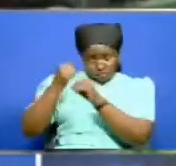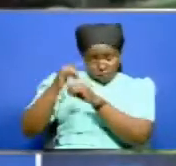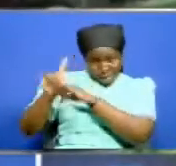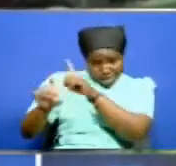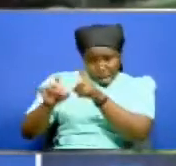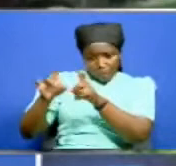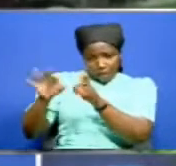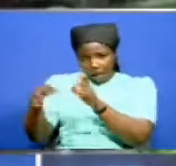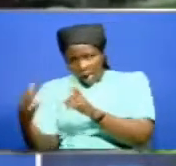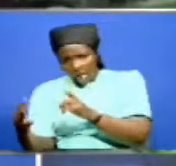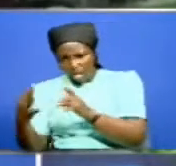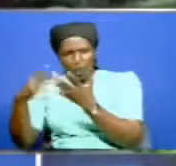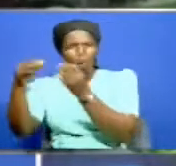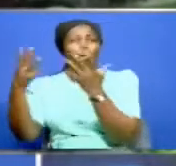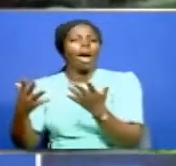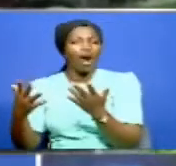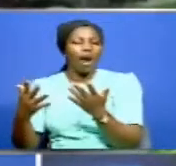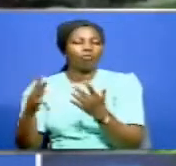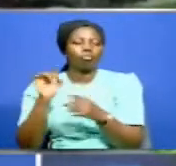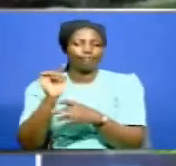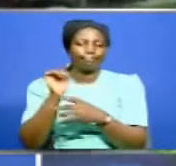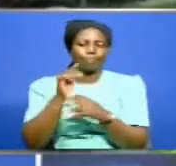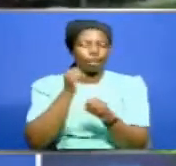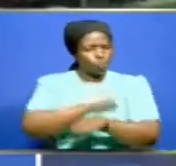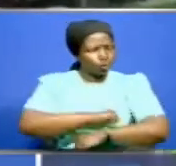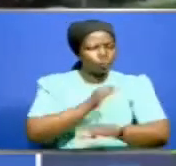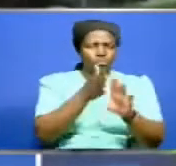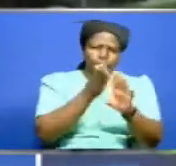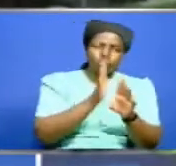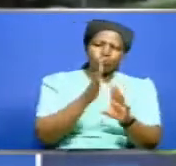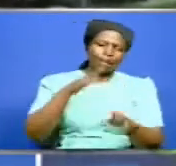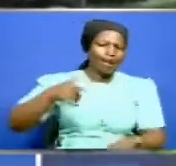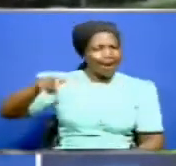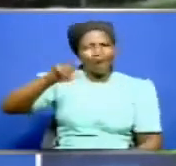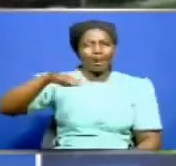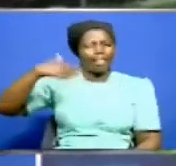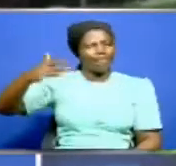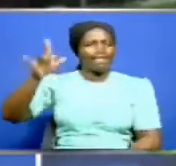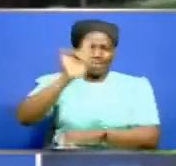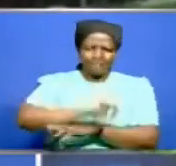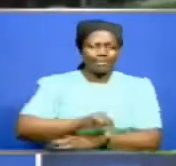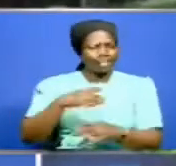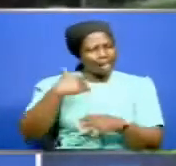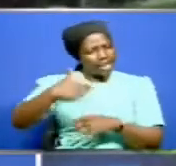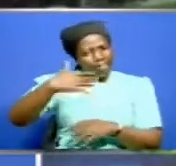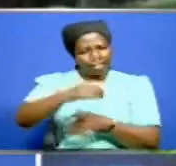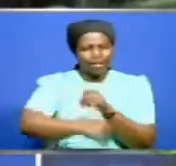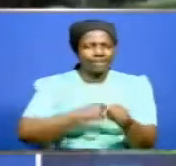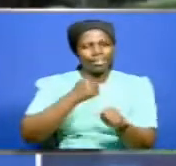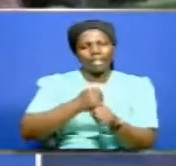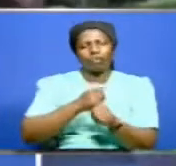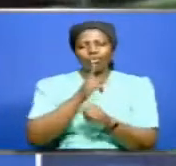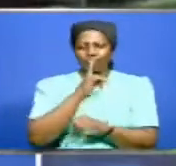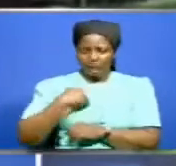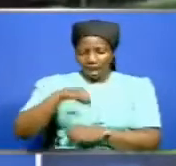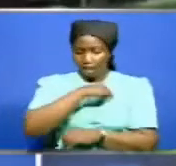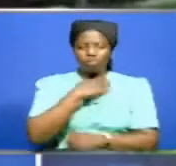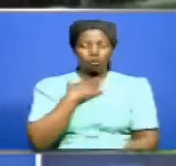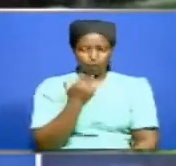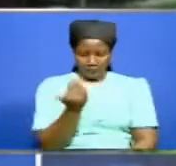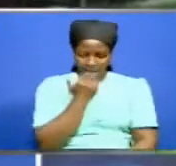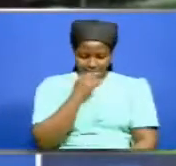go? The dropouts is increasing day by day, year by year. So we want to ask